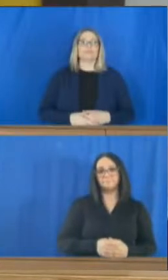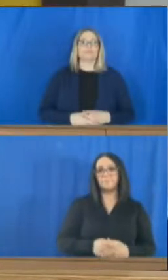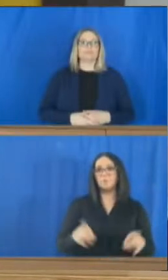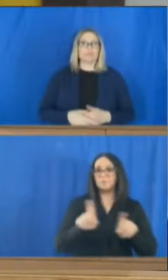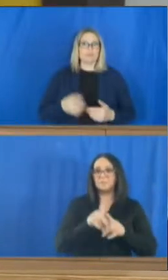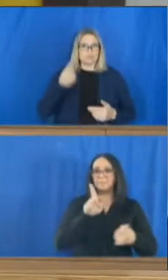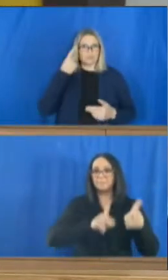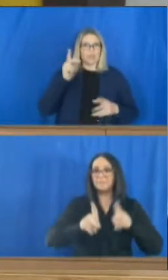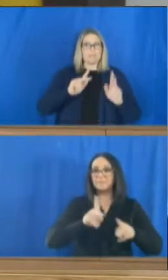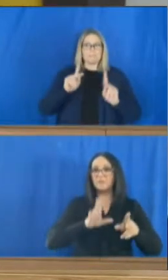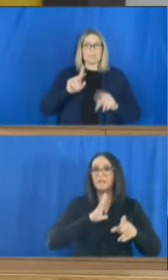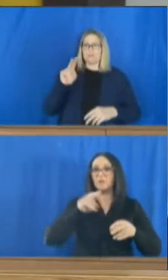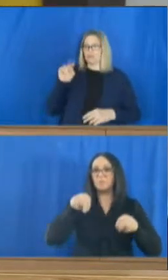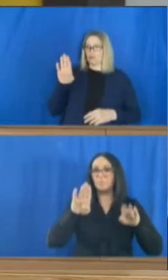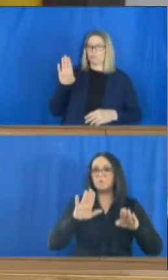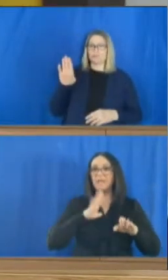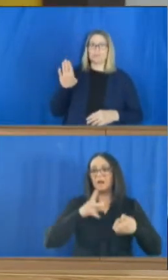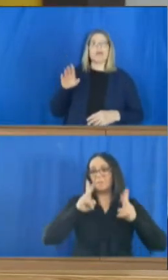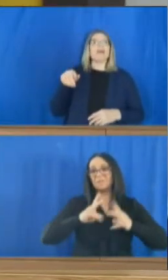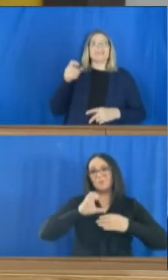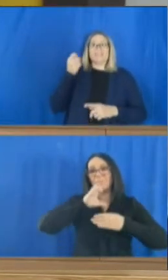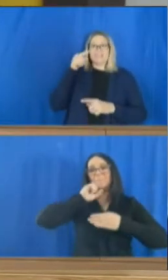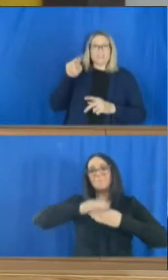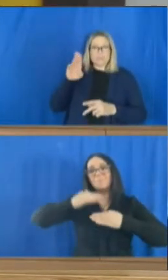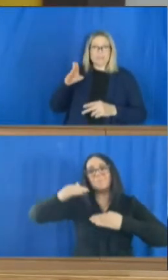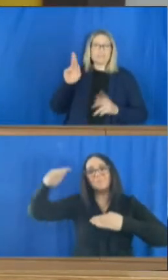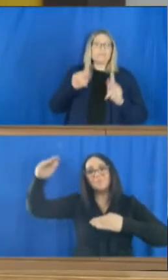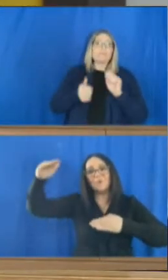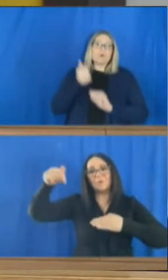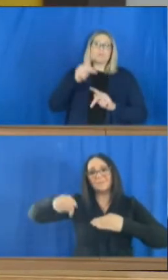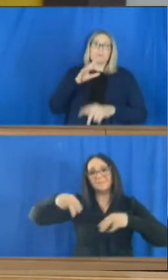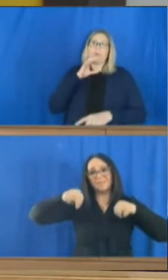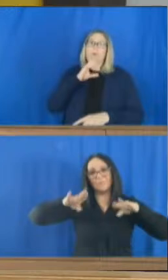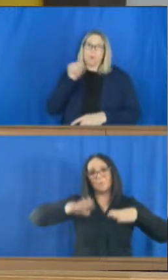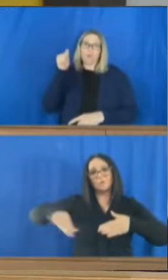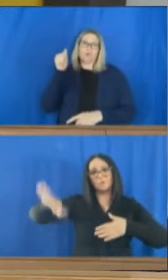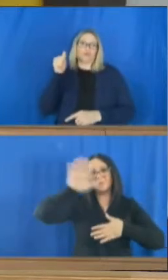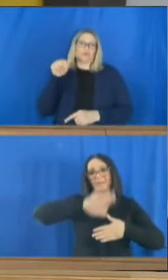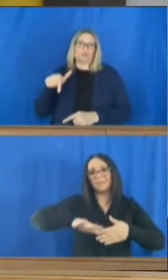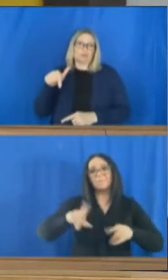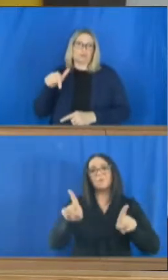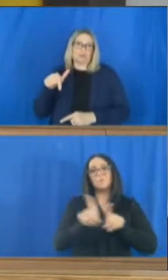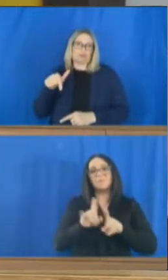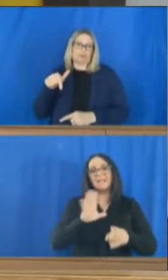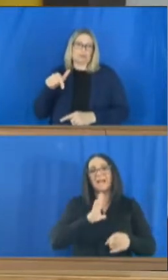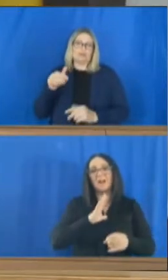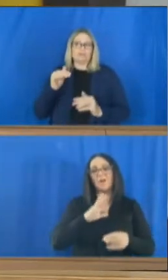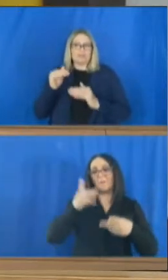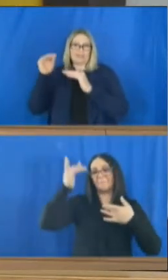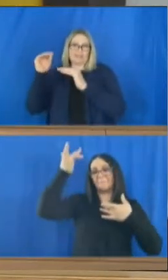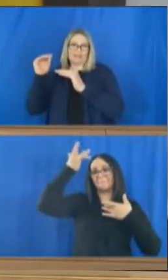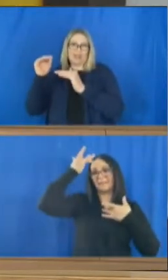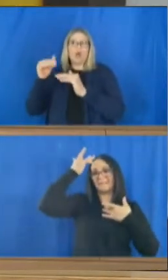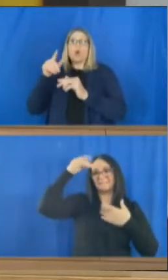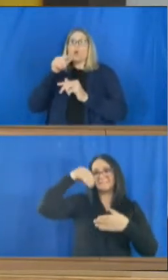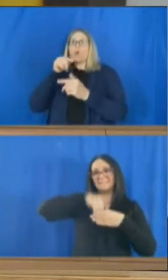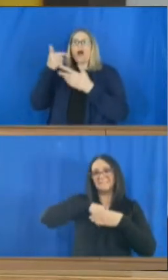things combined means that we will see probably a higher number of deaths. So in terms of the protection that people